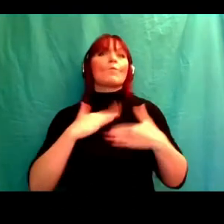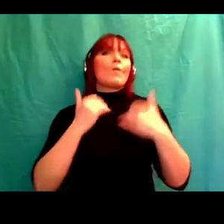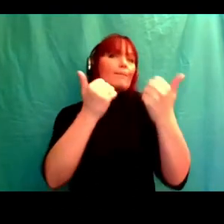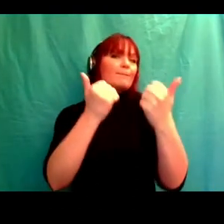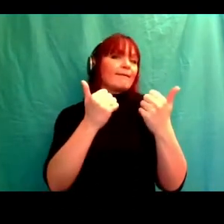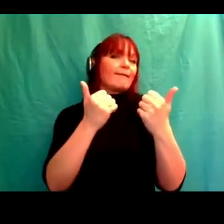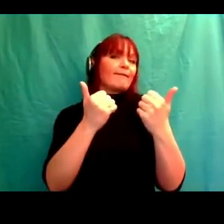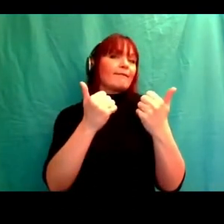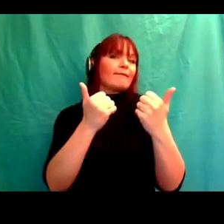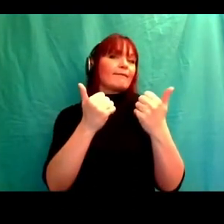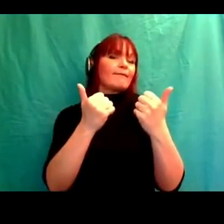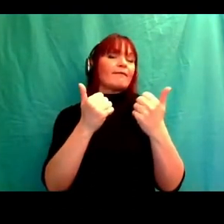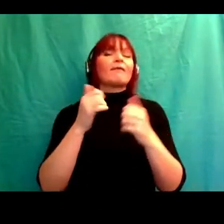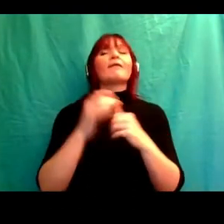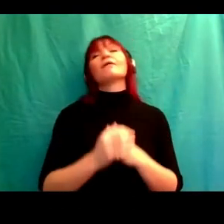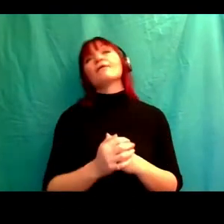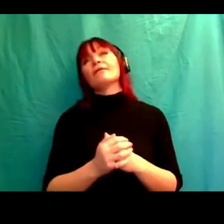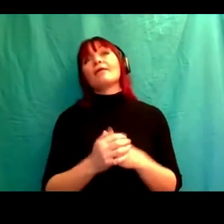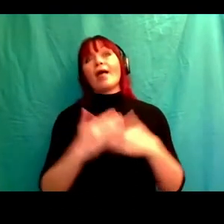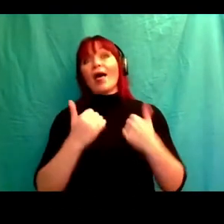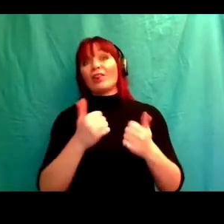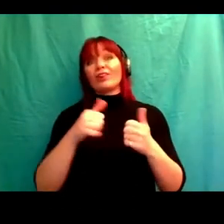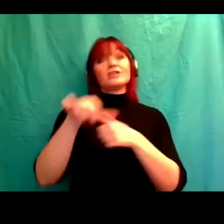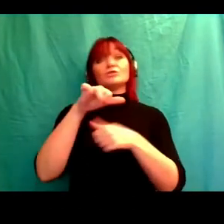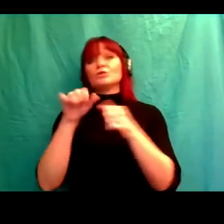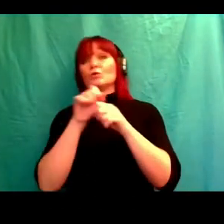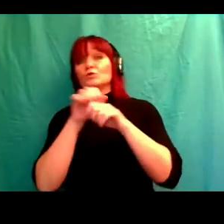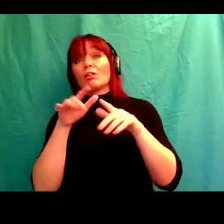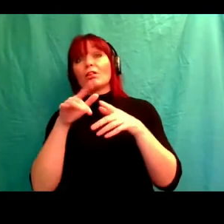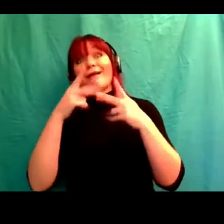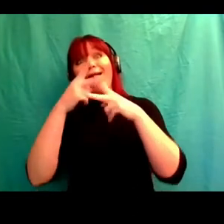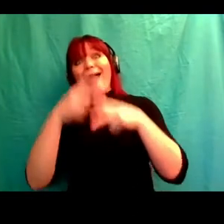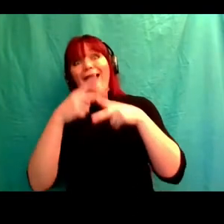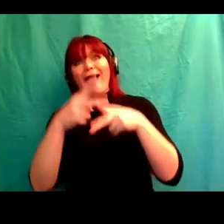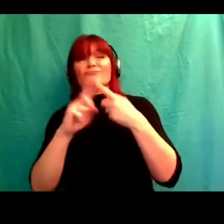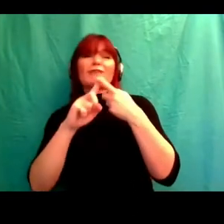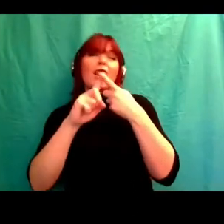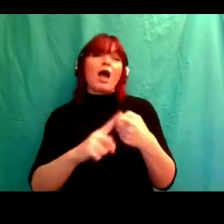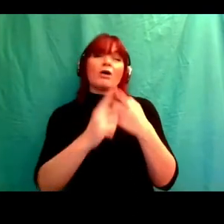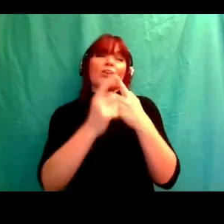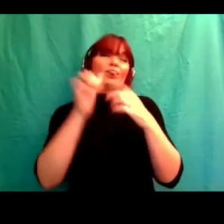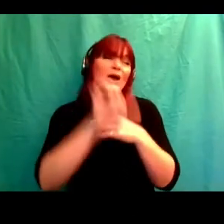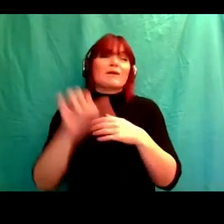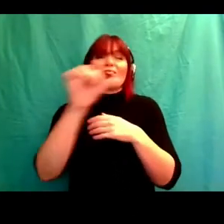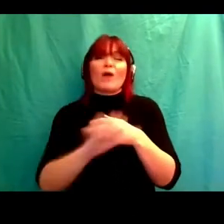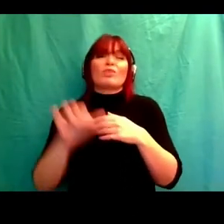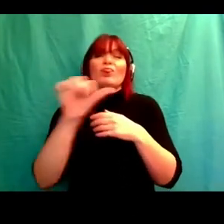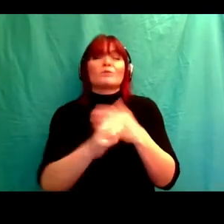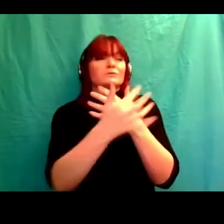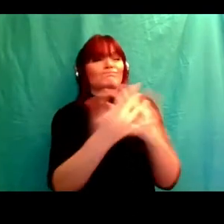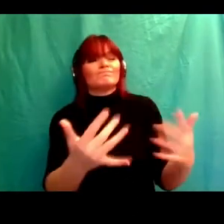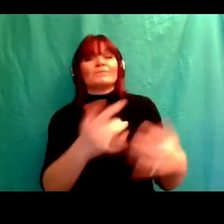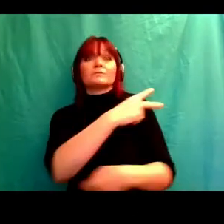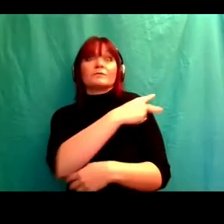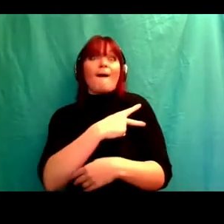on the incredible talents and intrinsic motivation of thousands and thousands of staff. And unless we look after them, give them